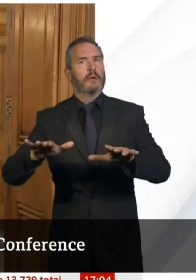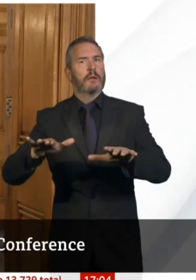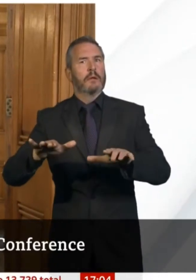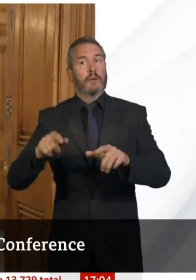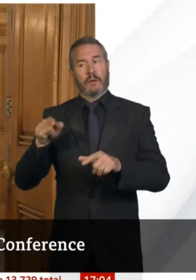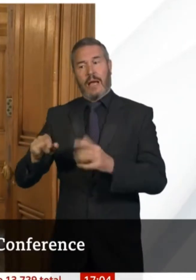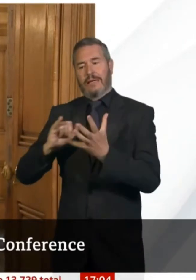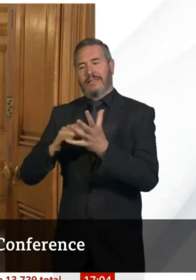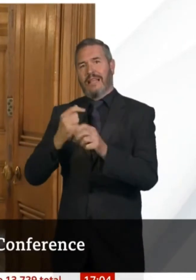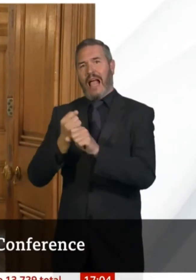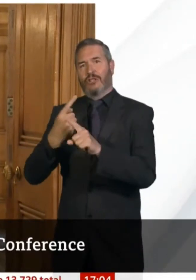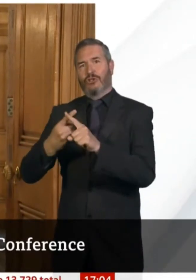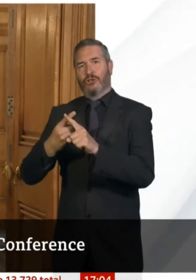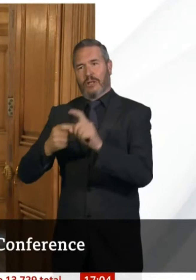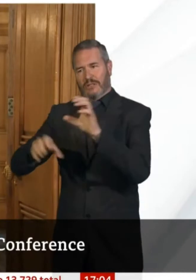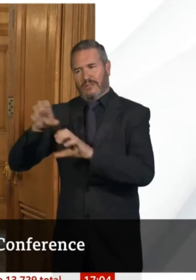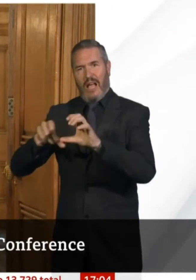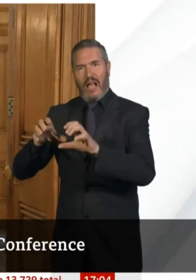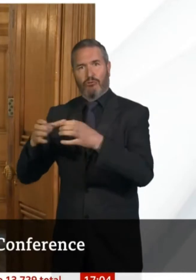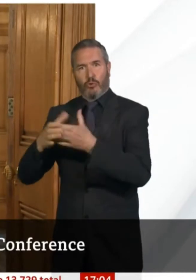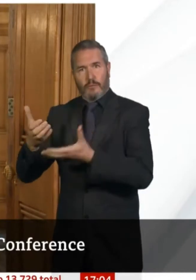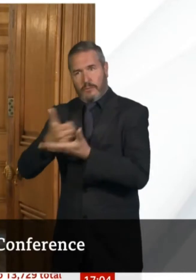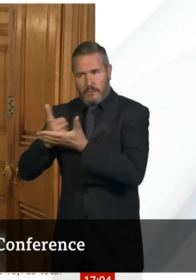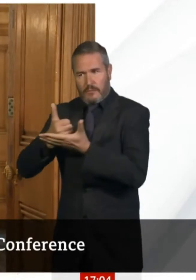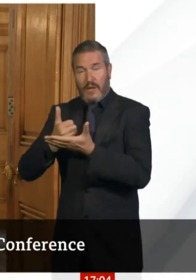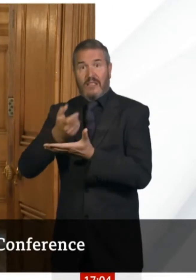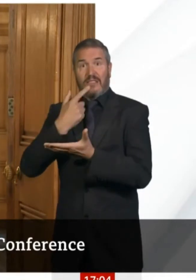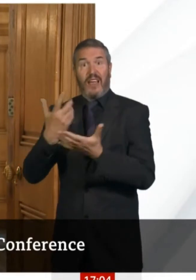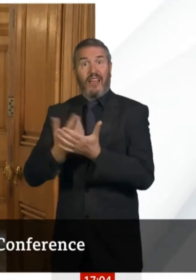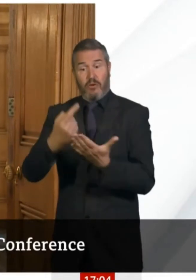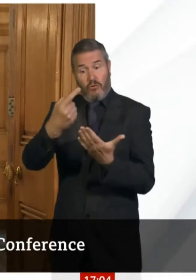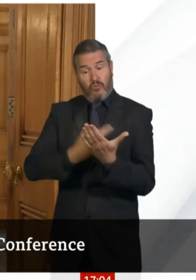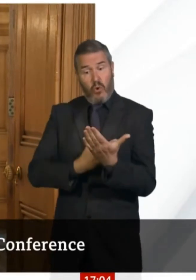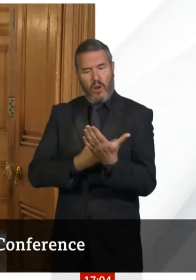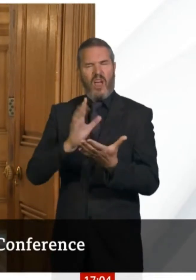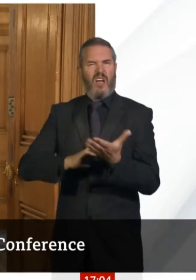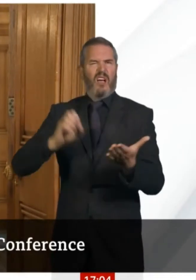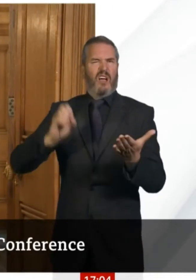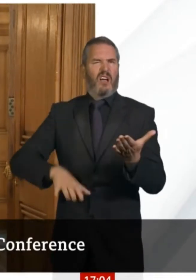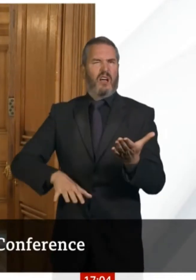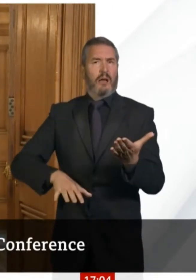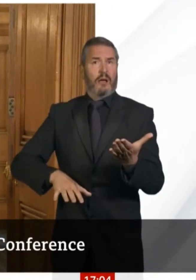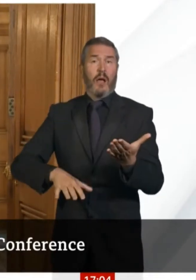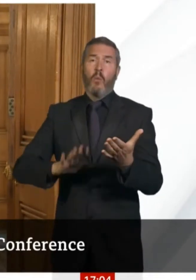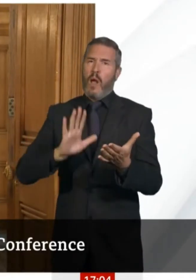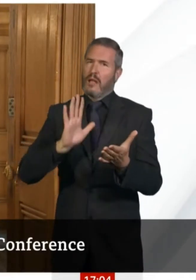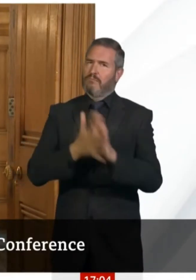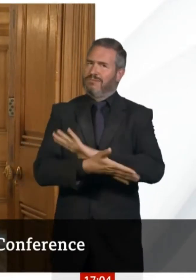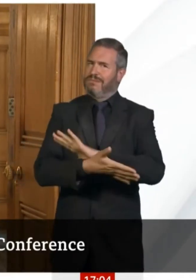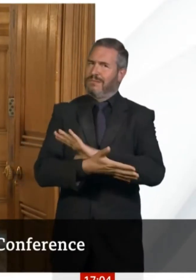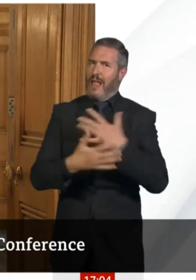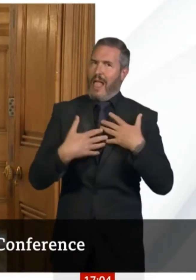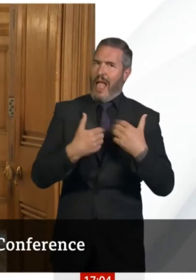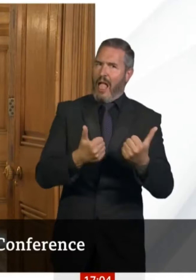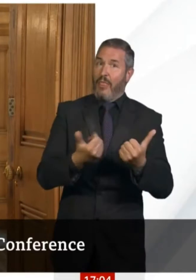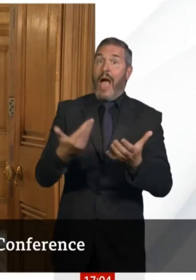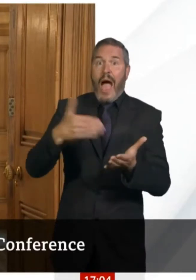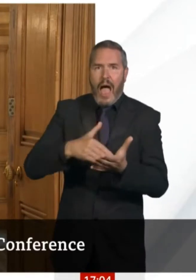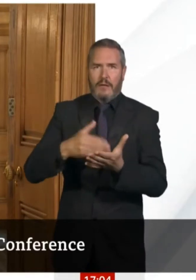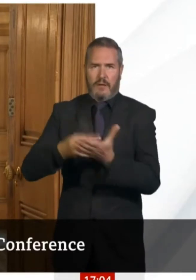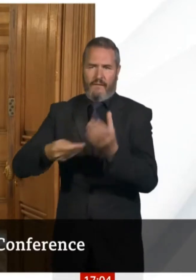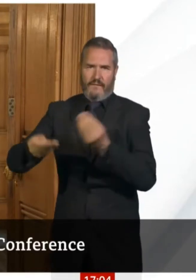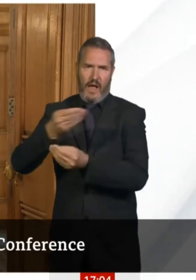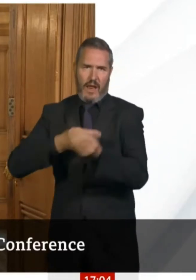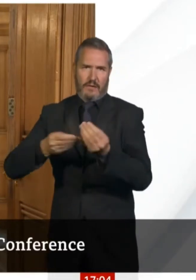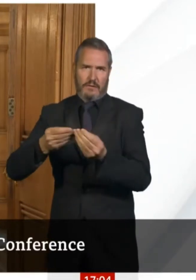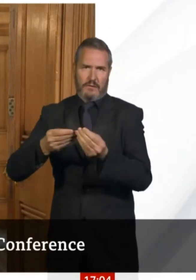from SAGE is that relaxing any of the measures currently in place would risk damage to both public health and our economy. Patrick and